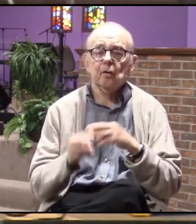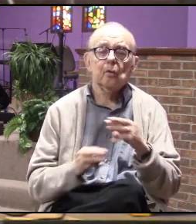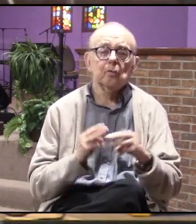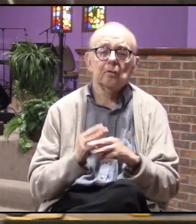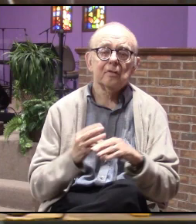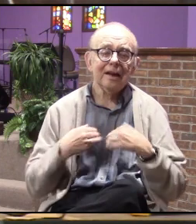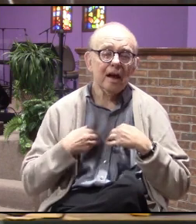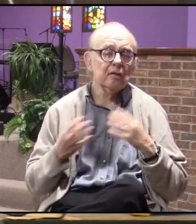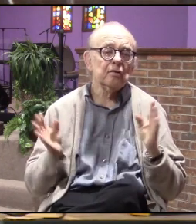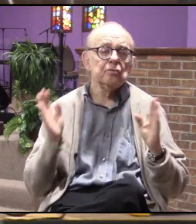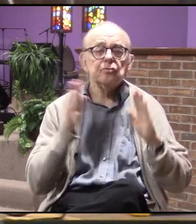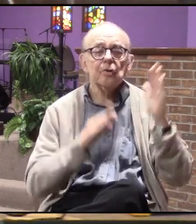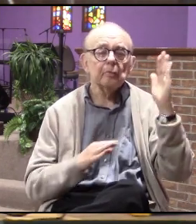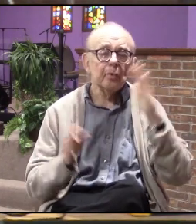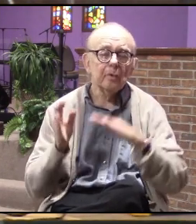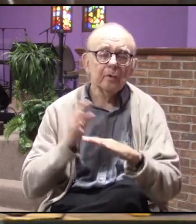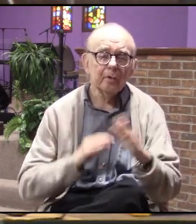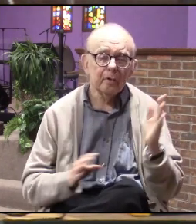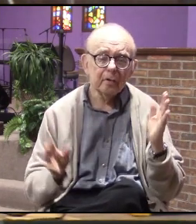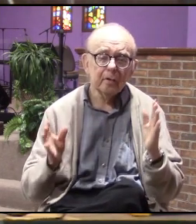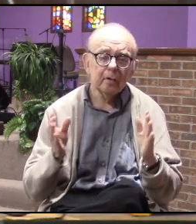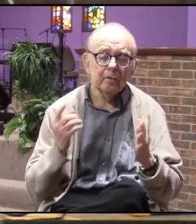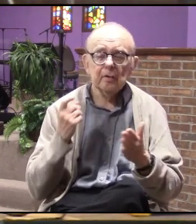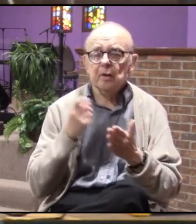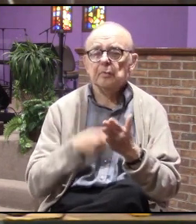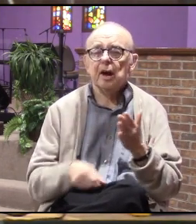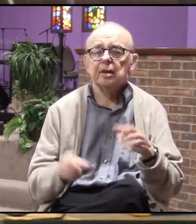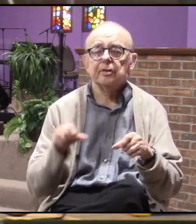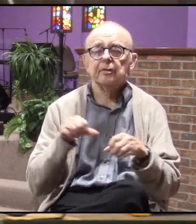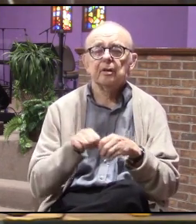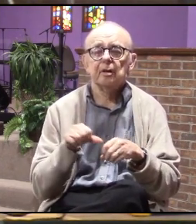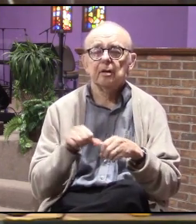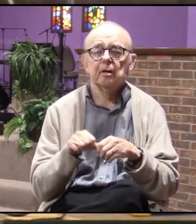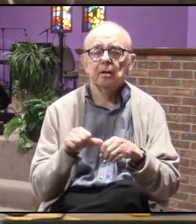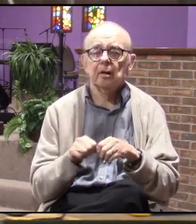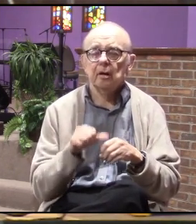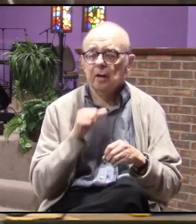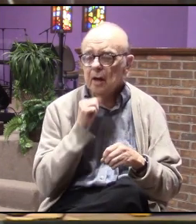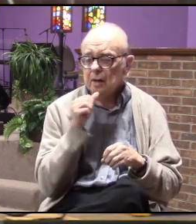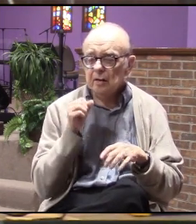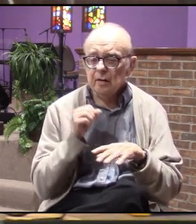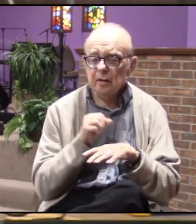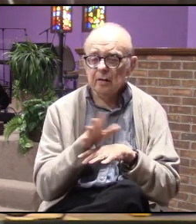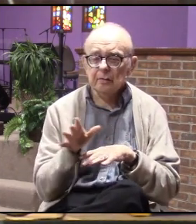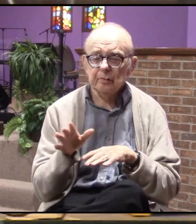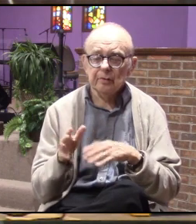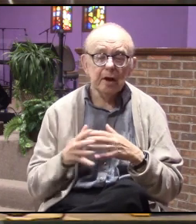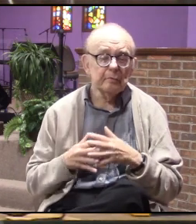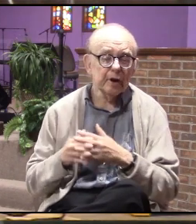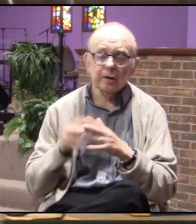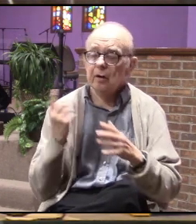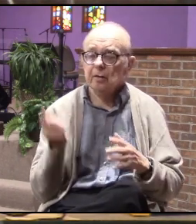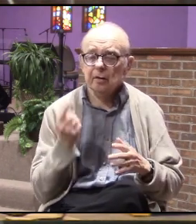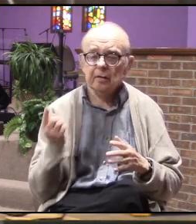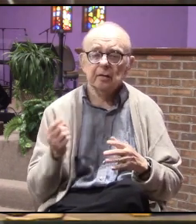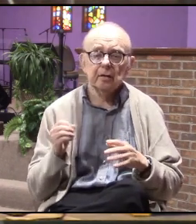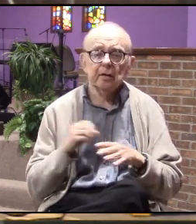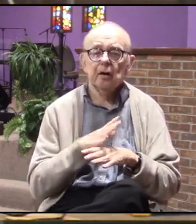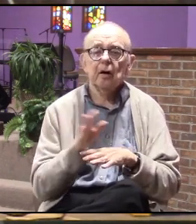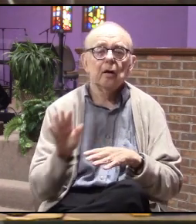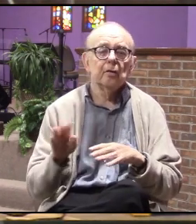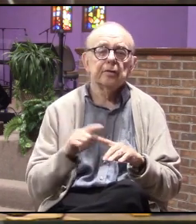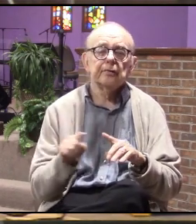in trouble. The price of gas is not just affecting America. It's